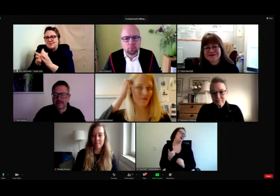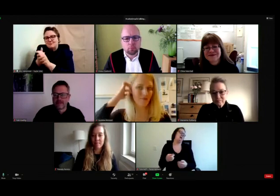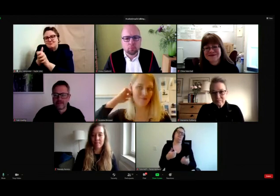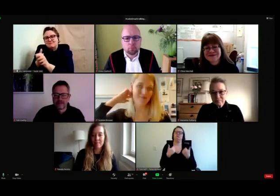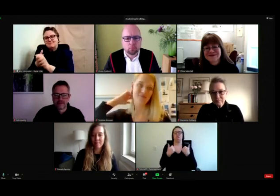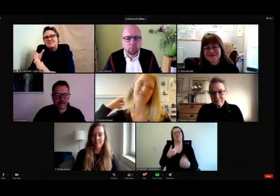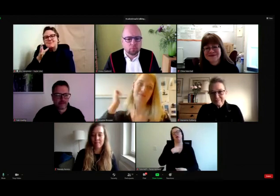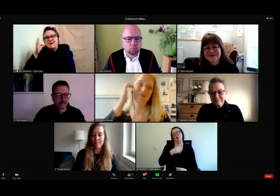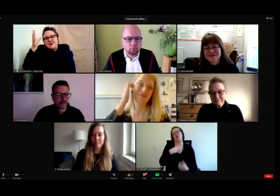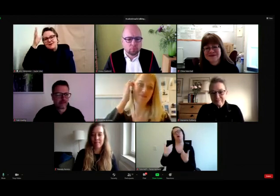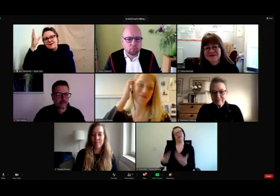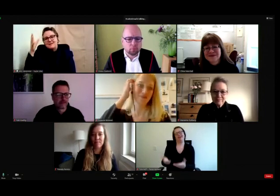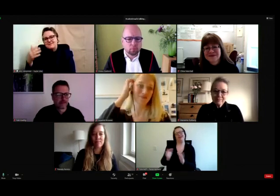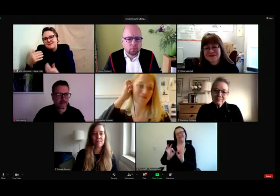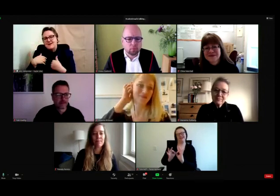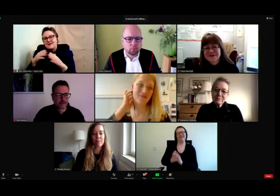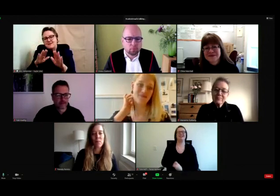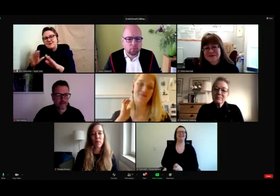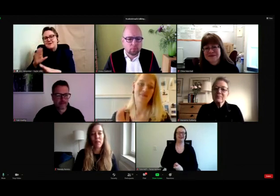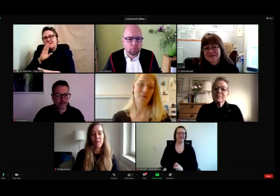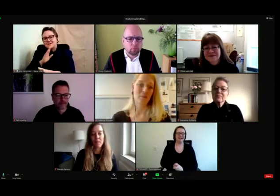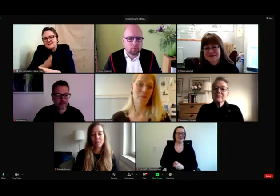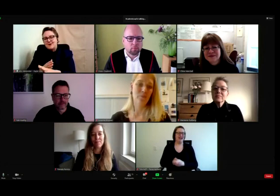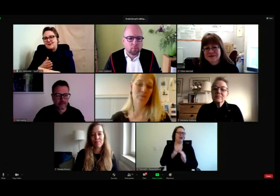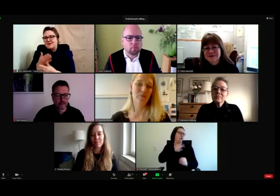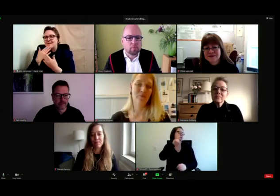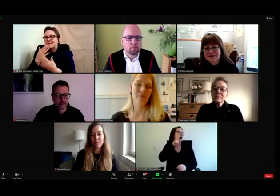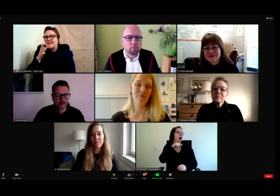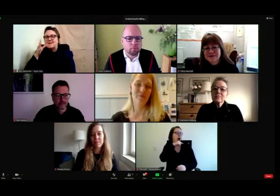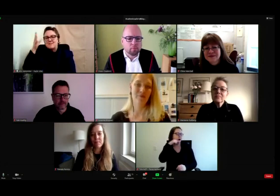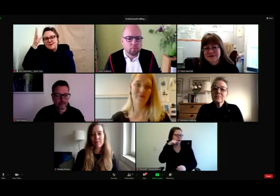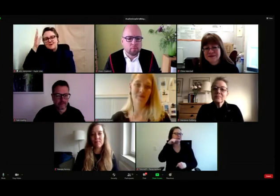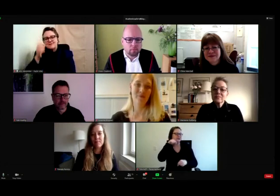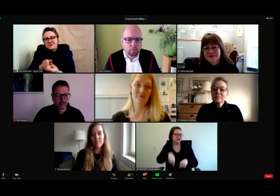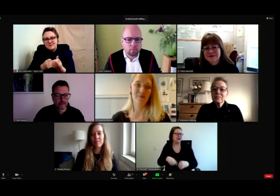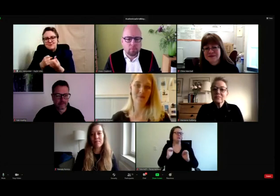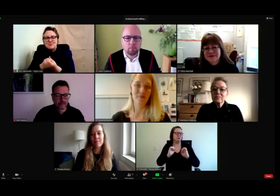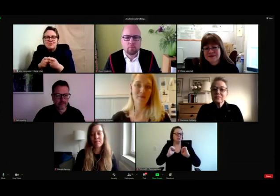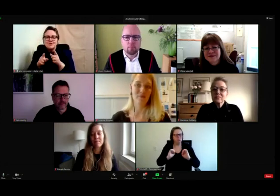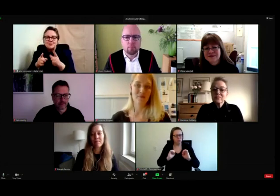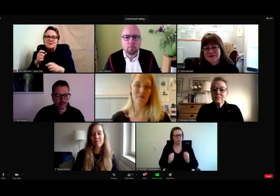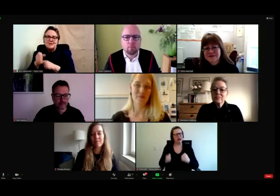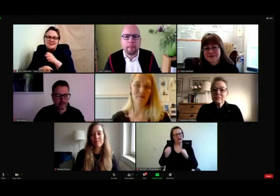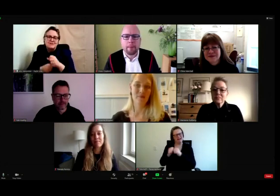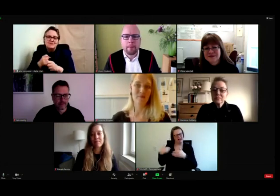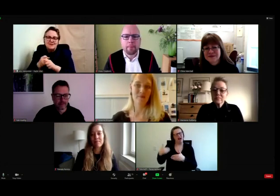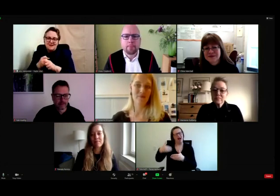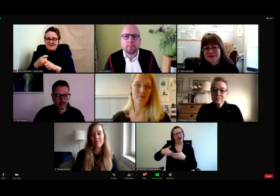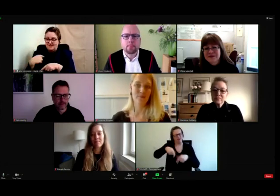daughter. And I would like to thank them for their support in these challenging years you had.